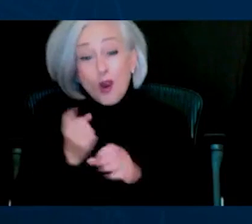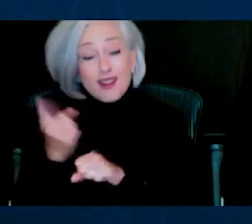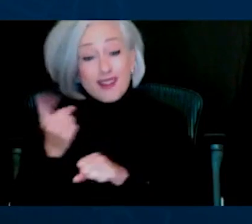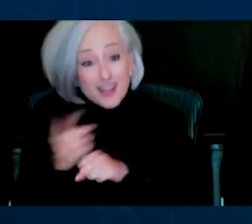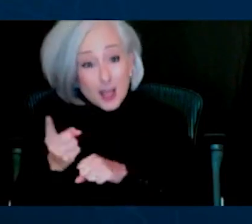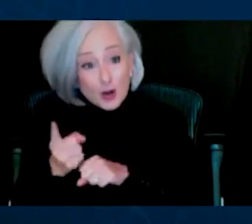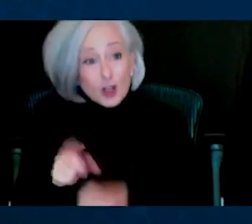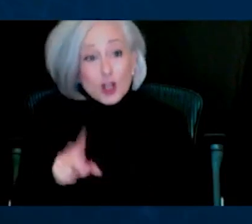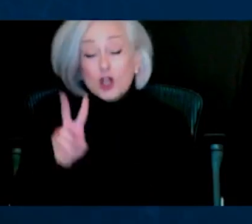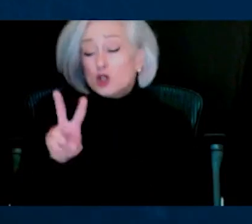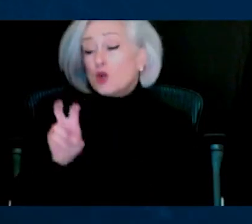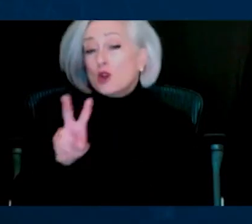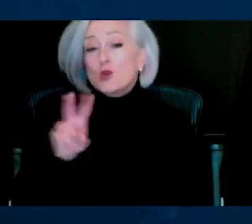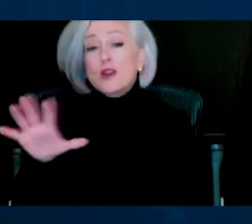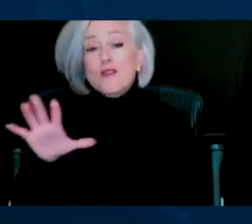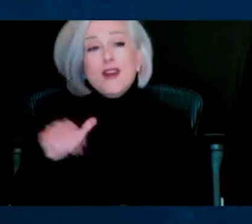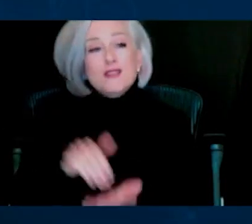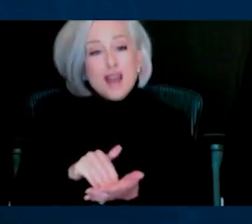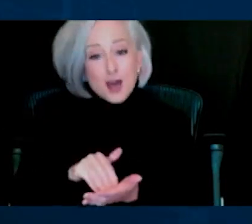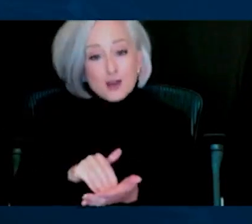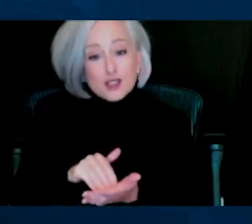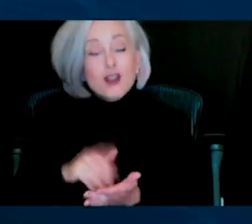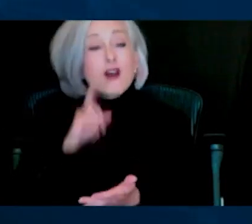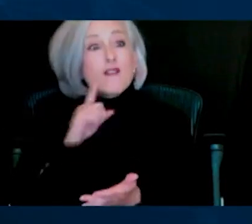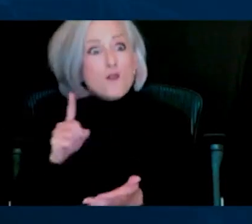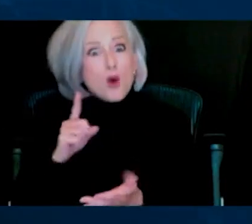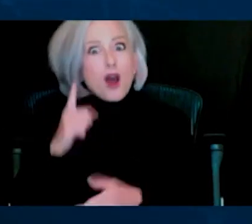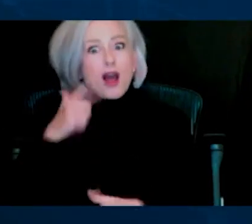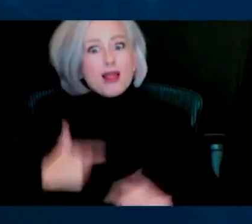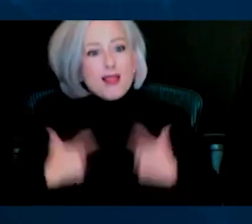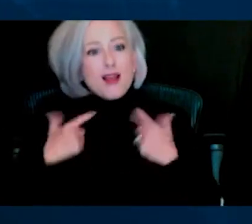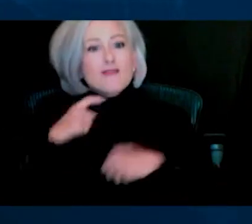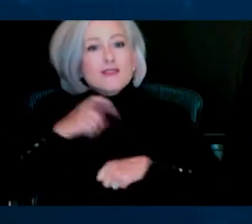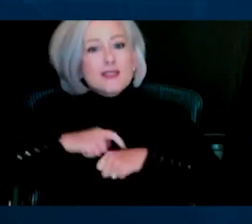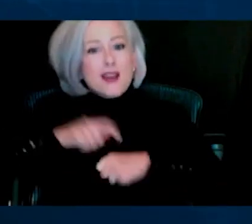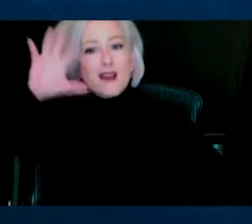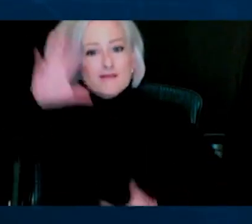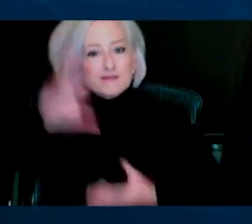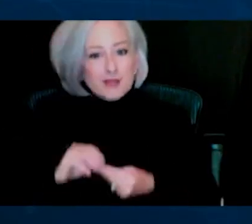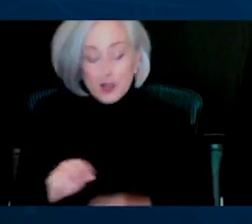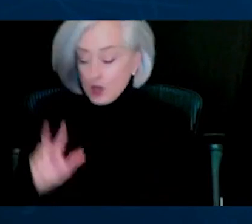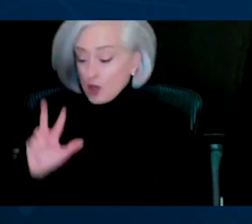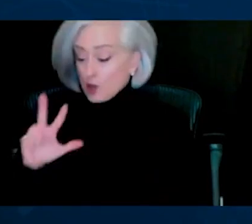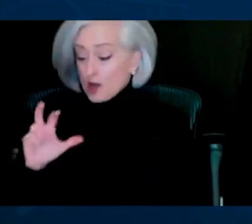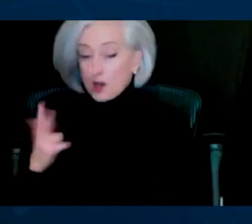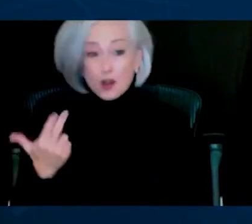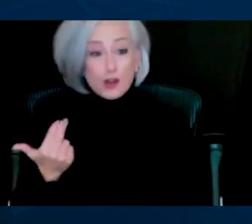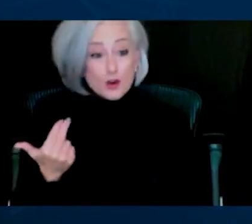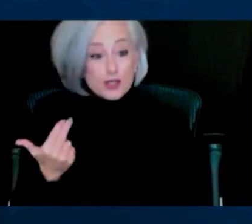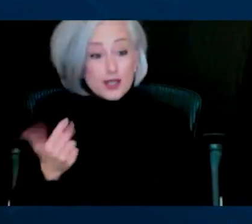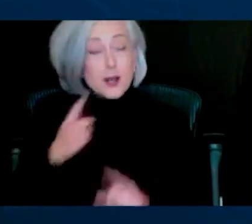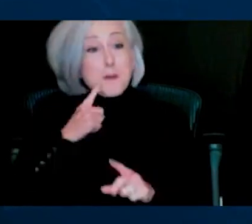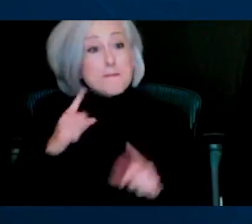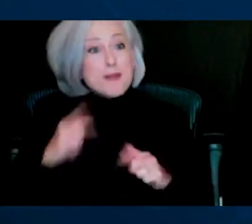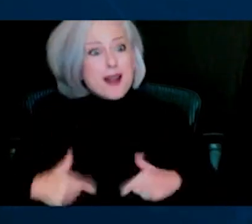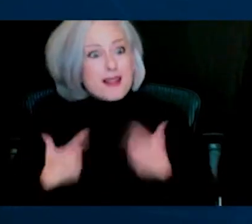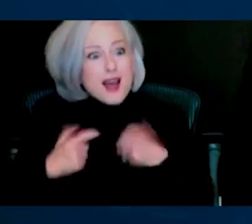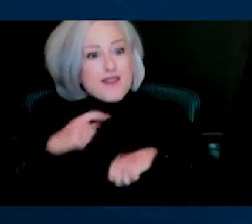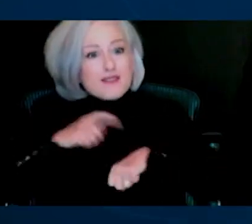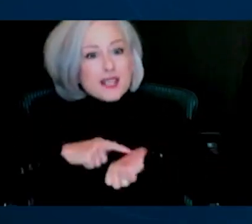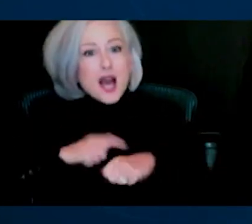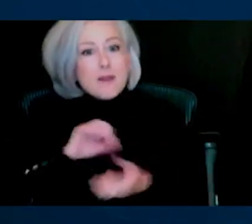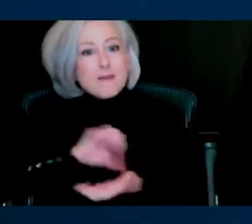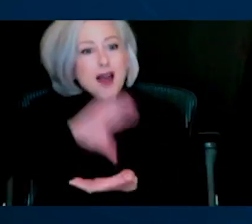$225,000 for products over a lifetime. Now, the $313 didn't totally surprise me, but over a lifetime. That hurts. Those are some pretty